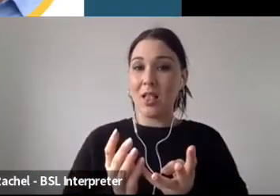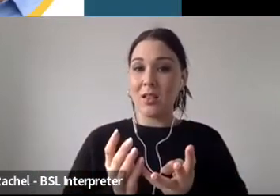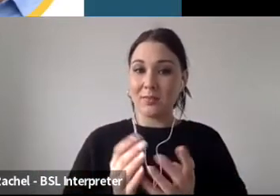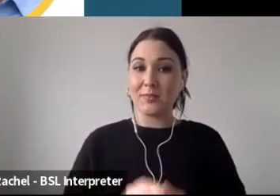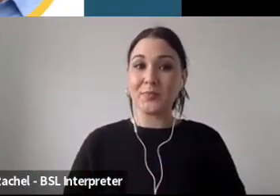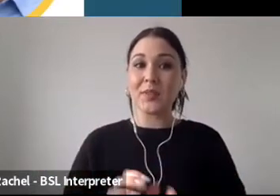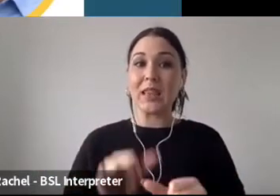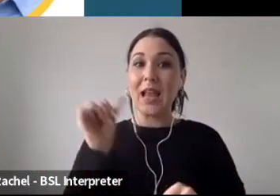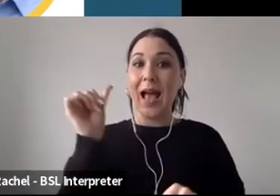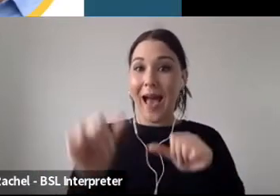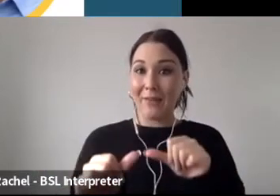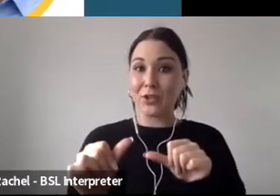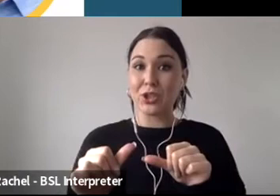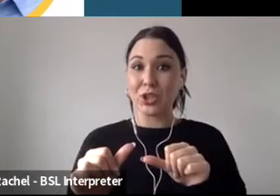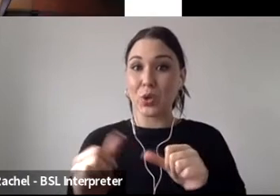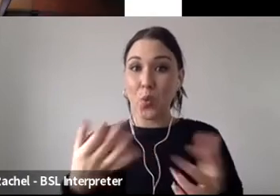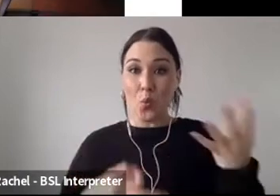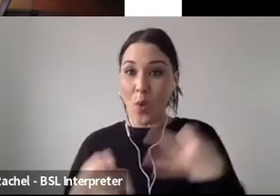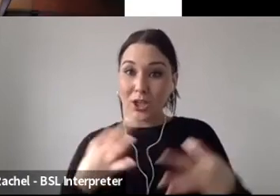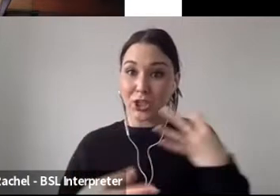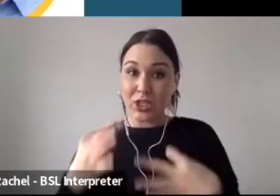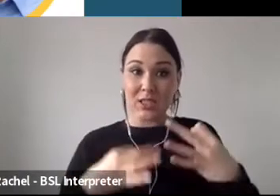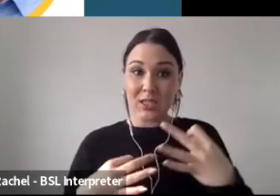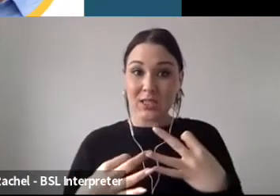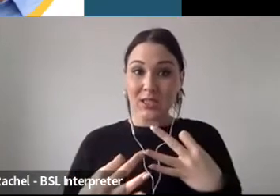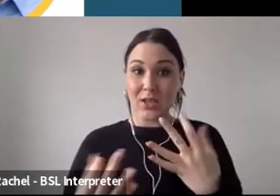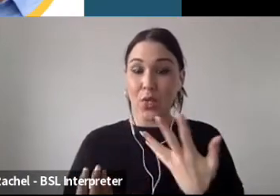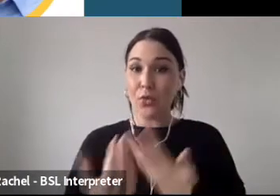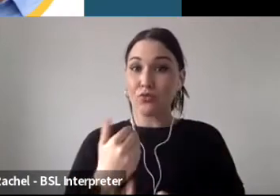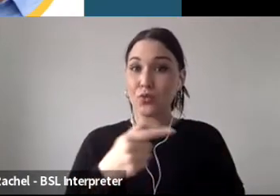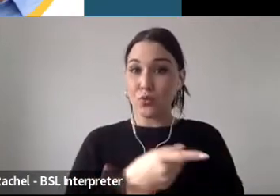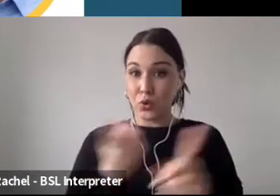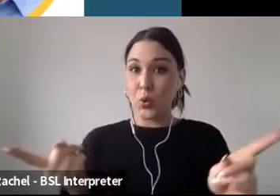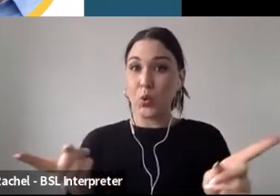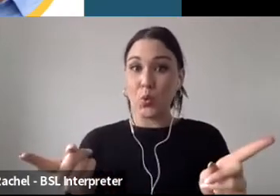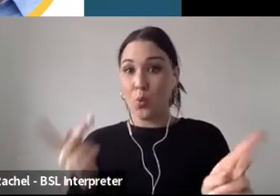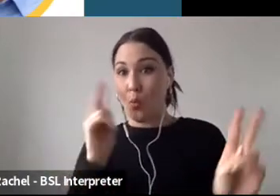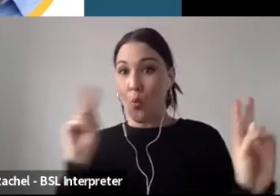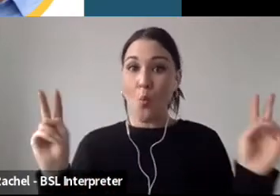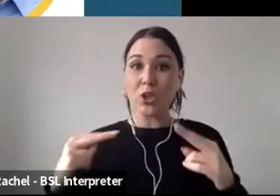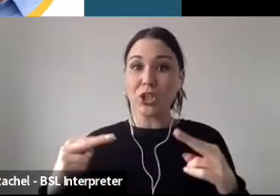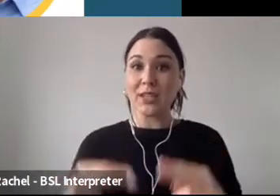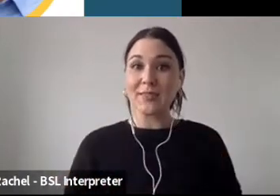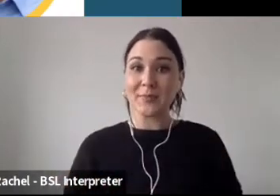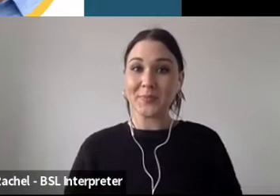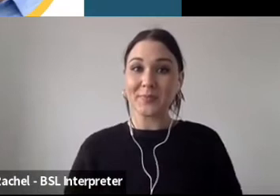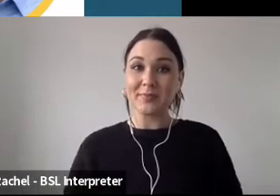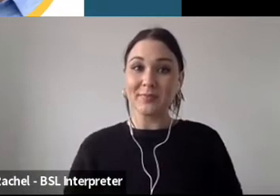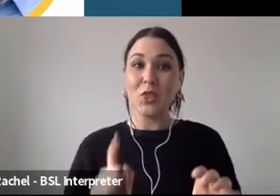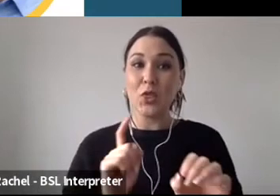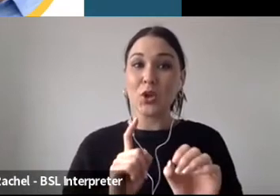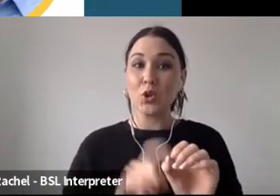after these questions, we'll take any questions that have come through from you all watching as attendees on the